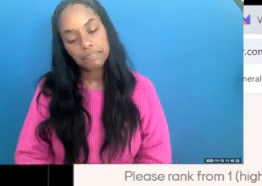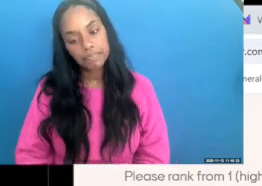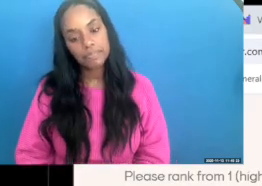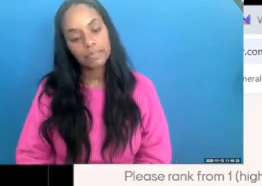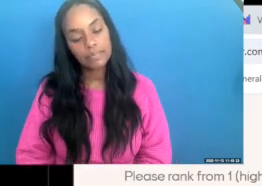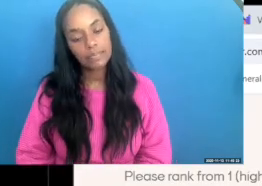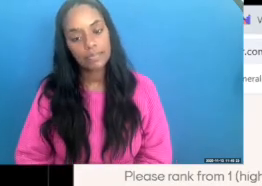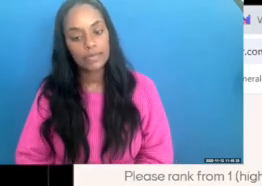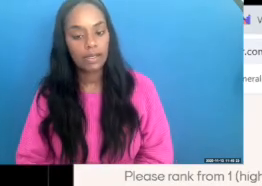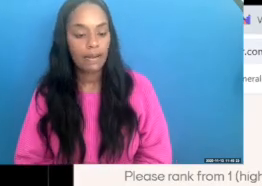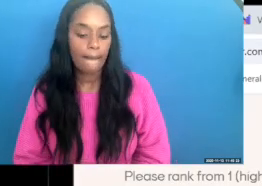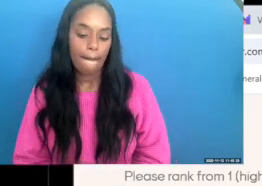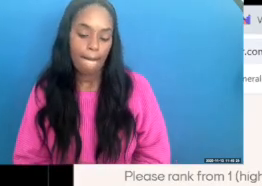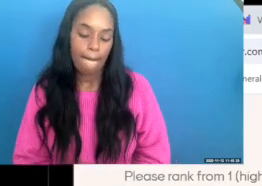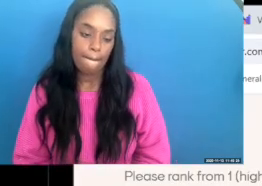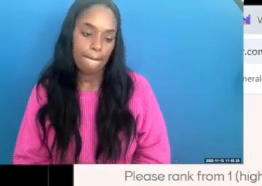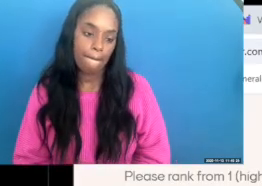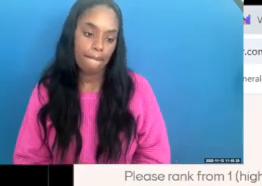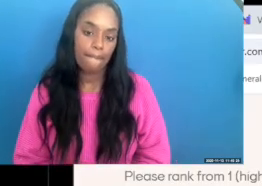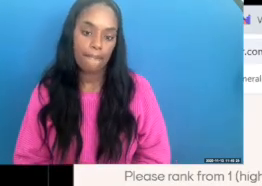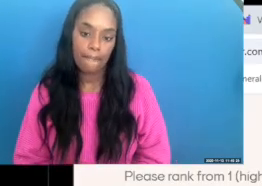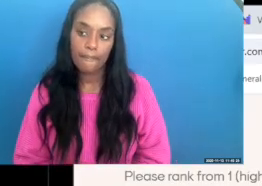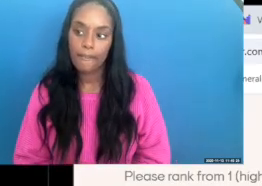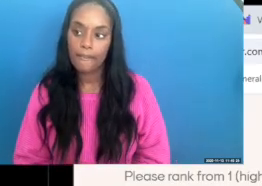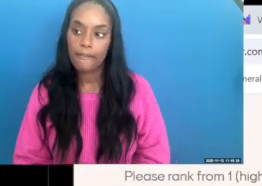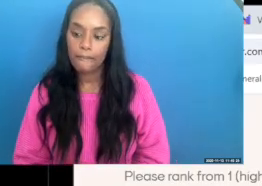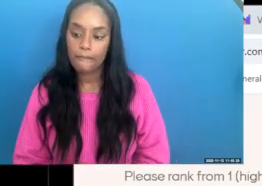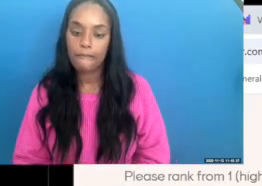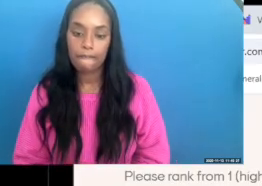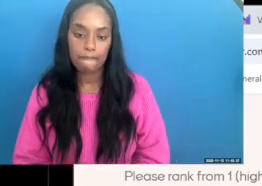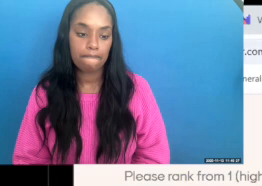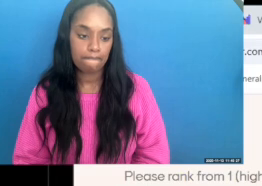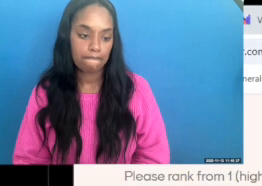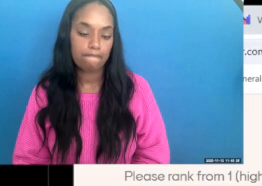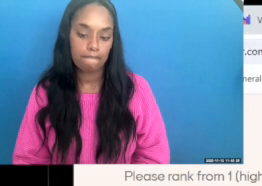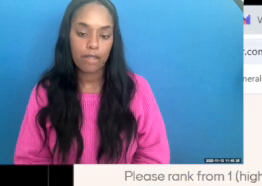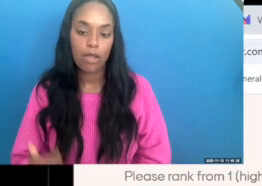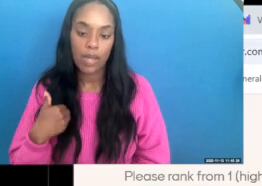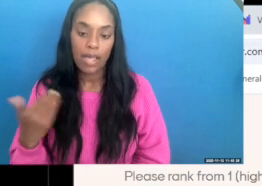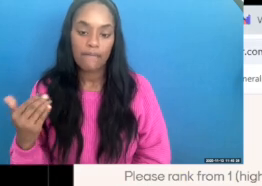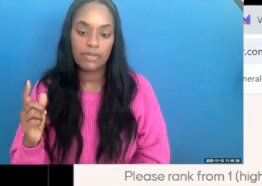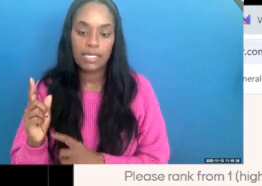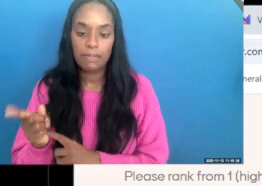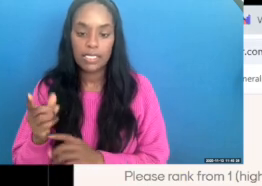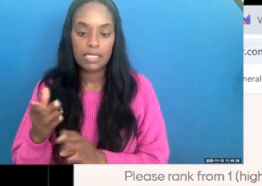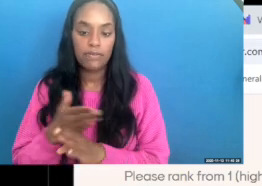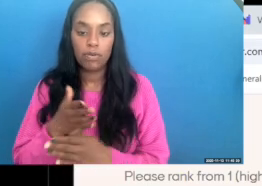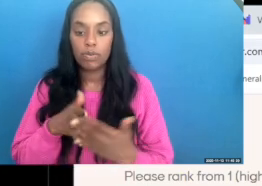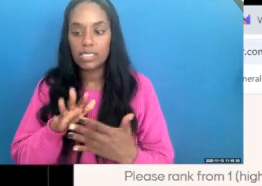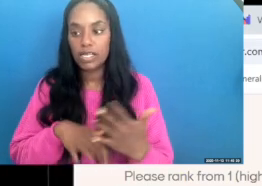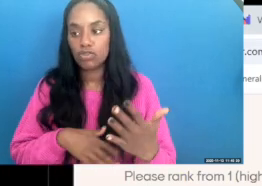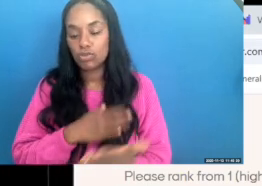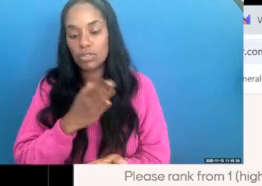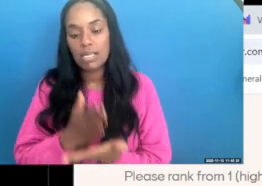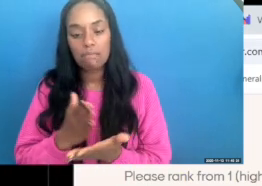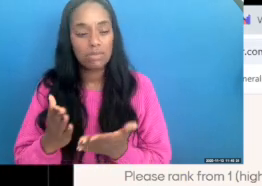of them. And I'll stop in the interest of time. Thank you, everyone. Thank you, Brittany. Okay. Speaking in